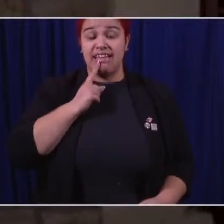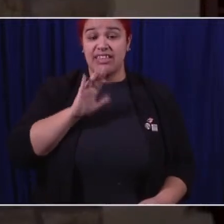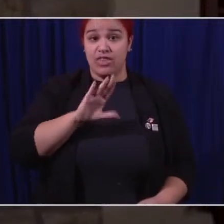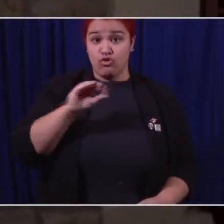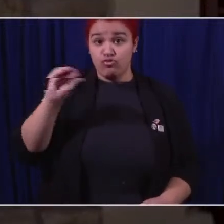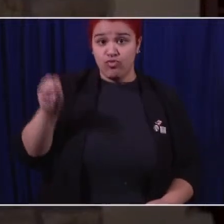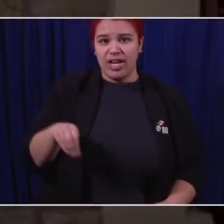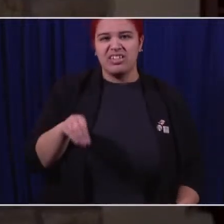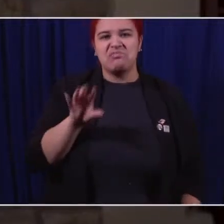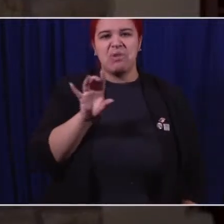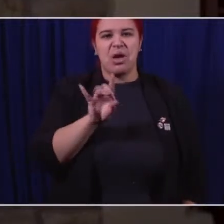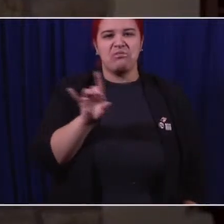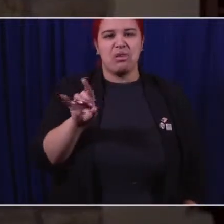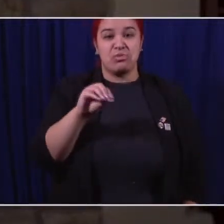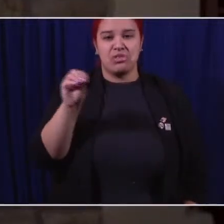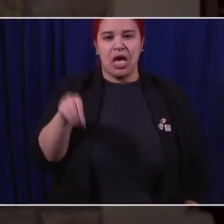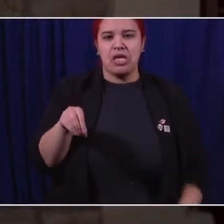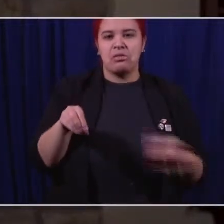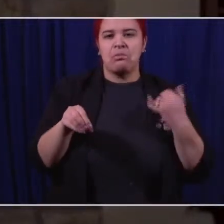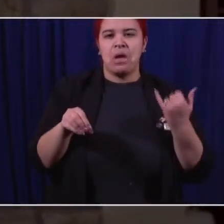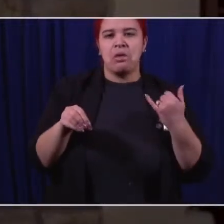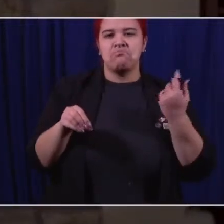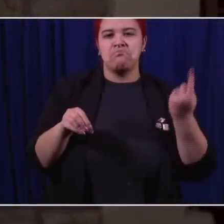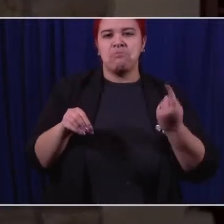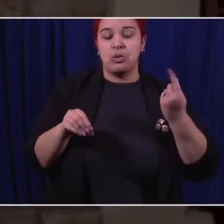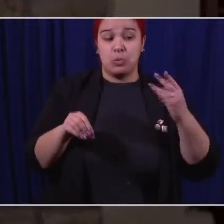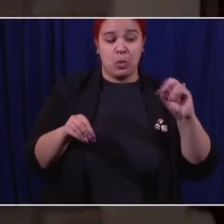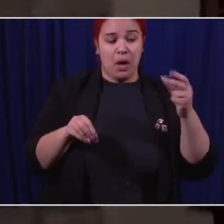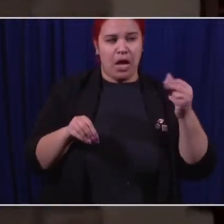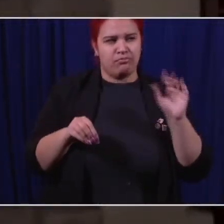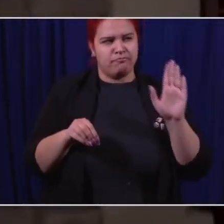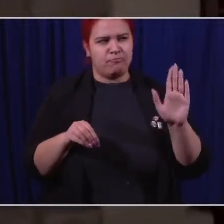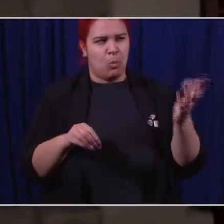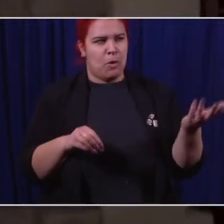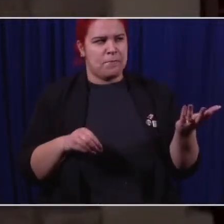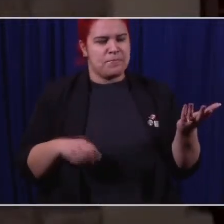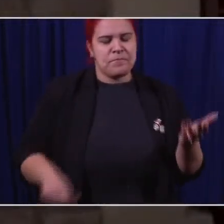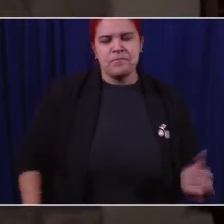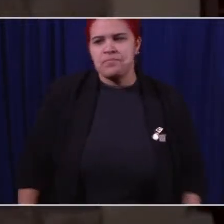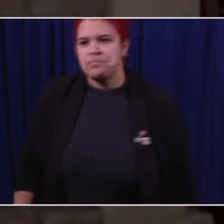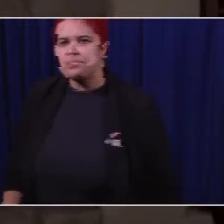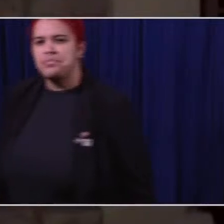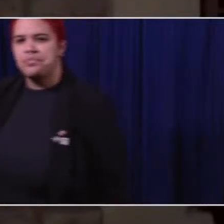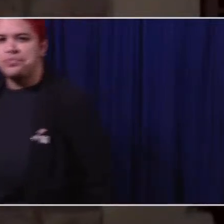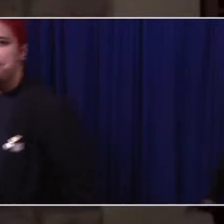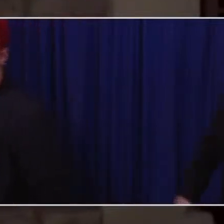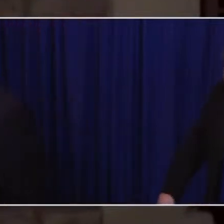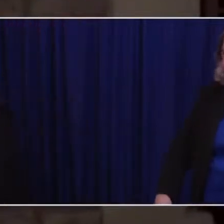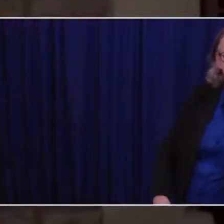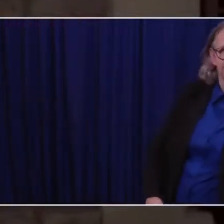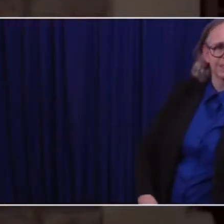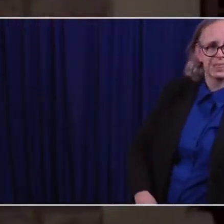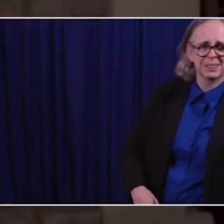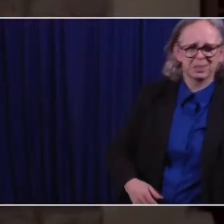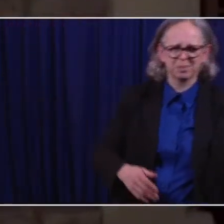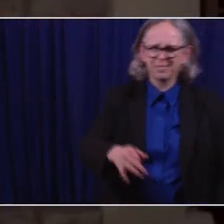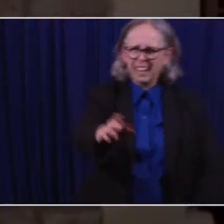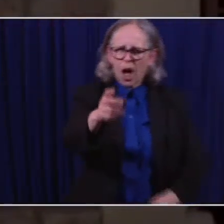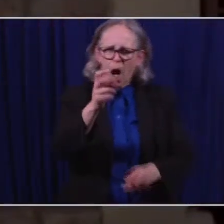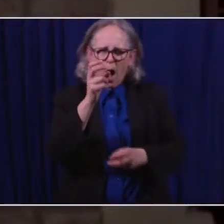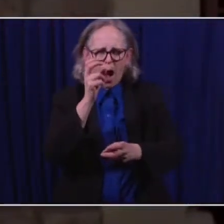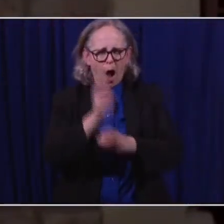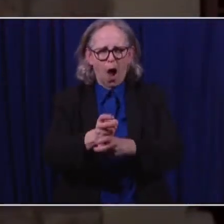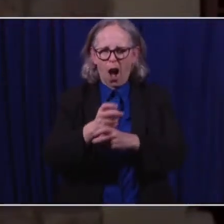Ohio's efficiency rate for vaccine distribution? Yeah, these numbers are always difficult to totally